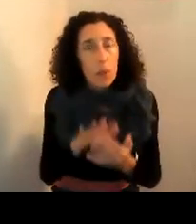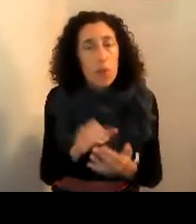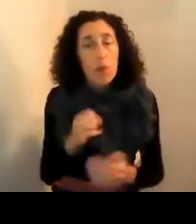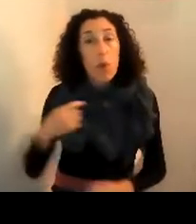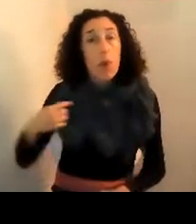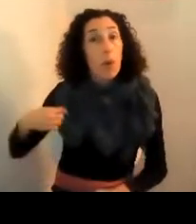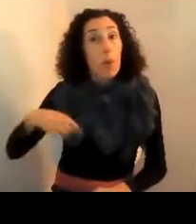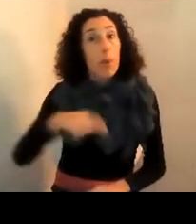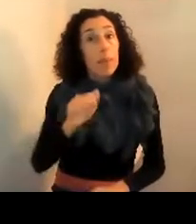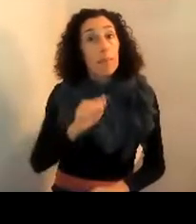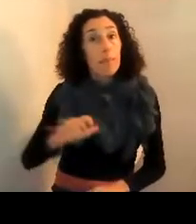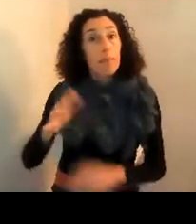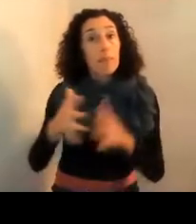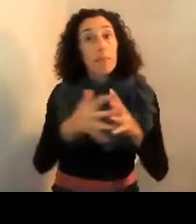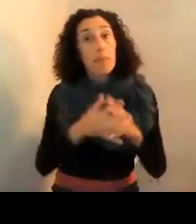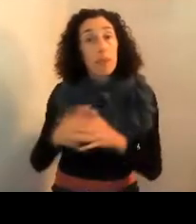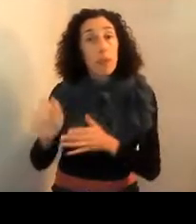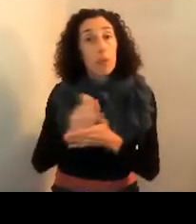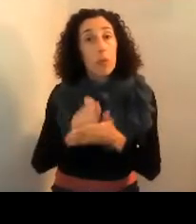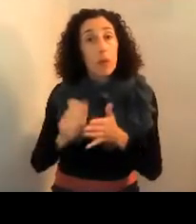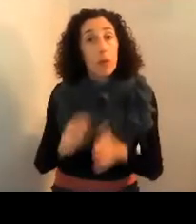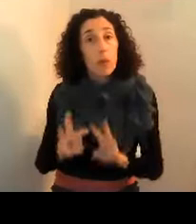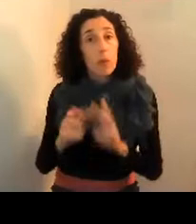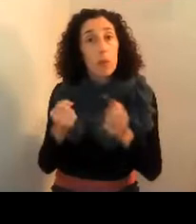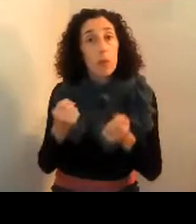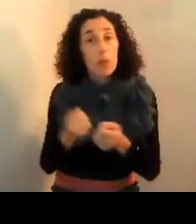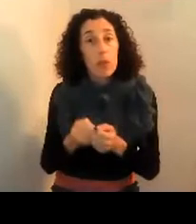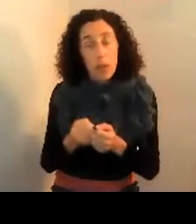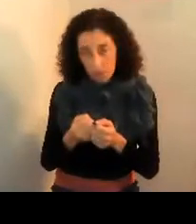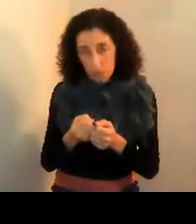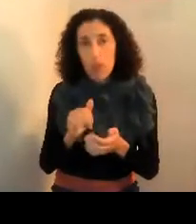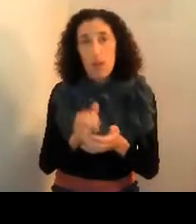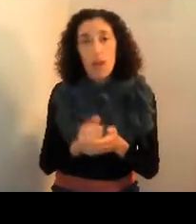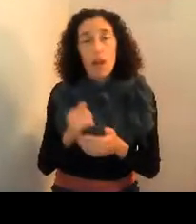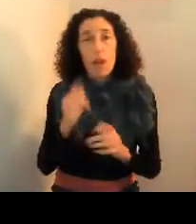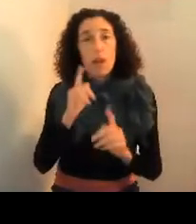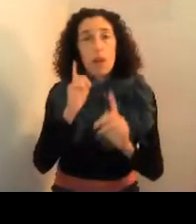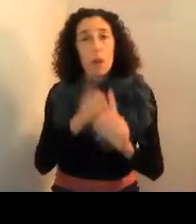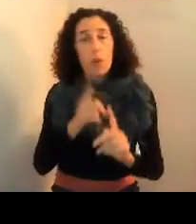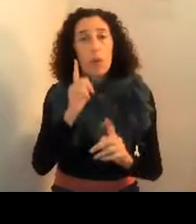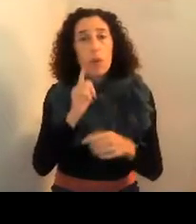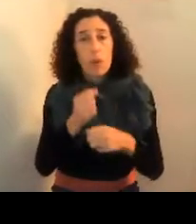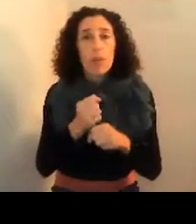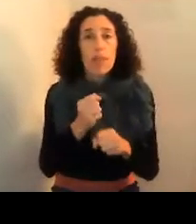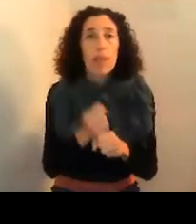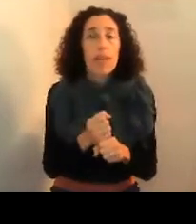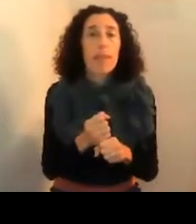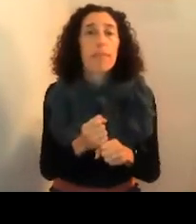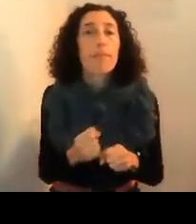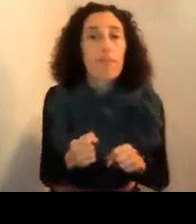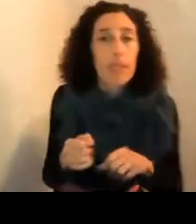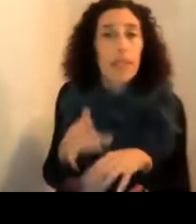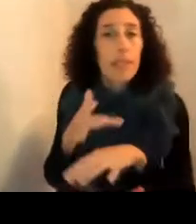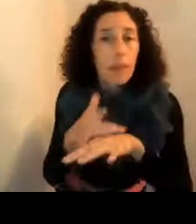And I think we try to do that specifically by creating spaces for as many cross-cultural connections as